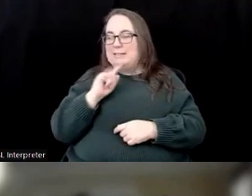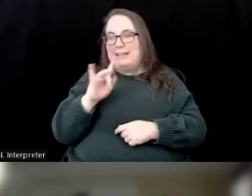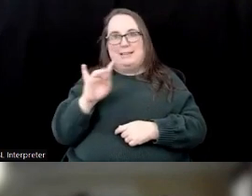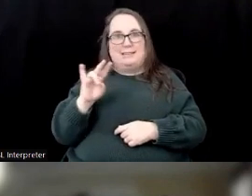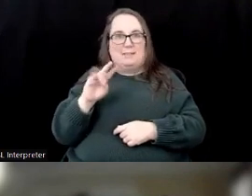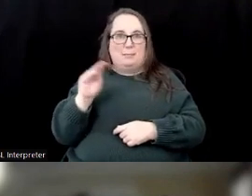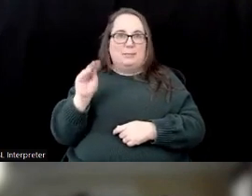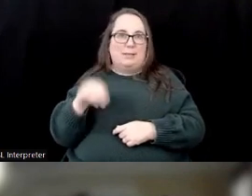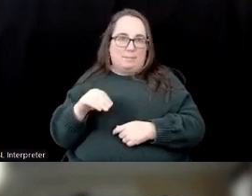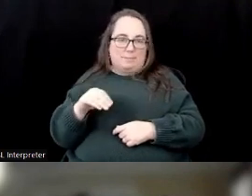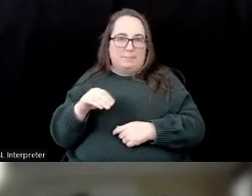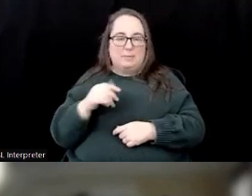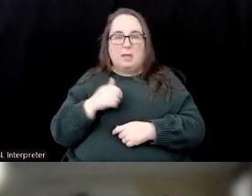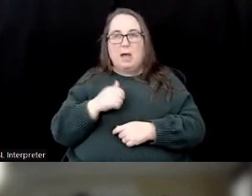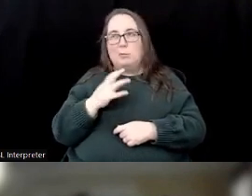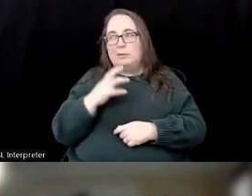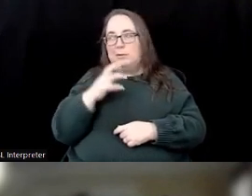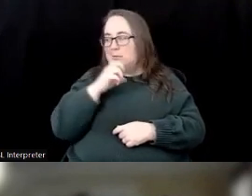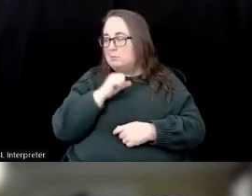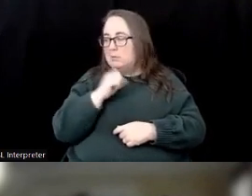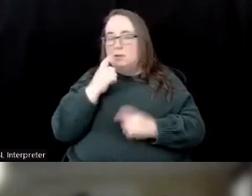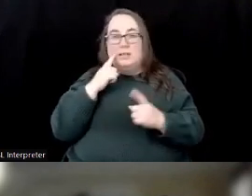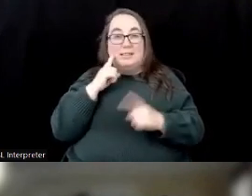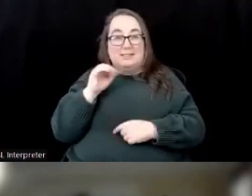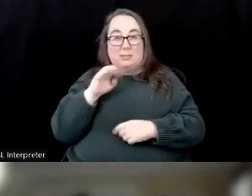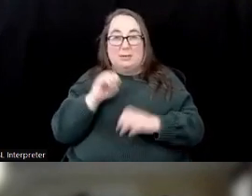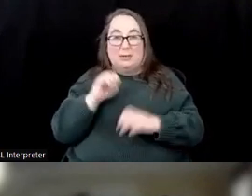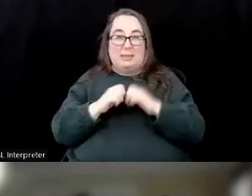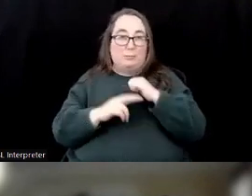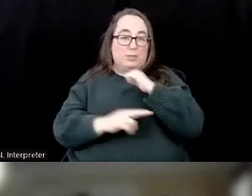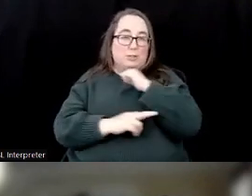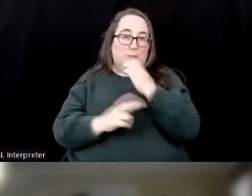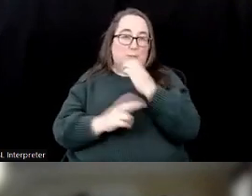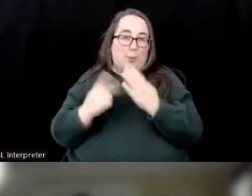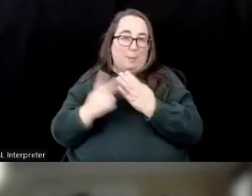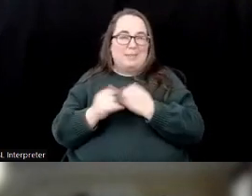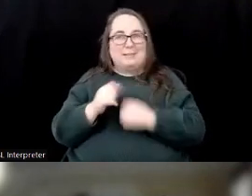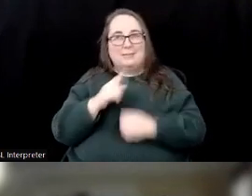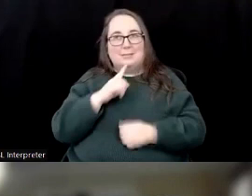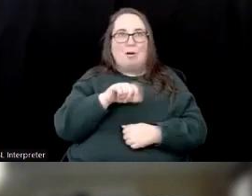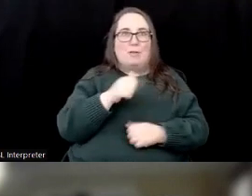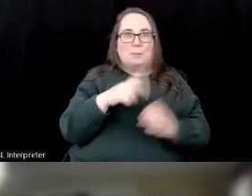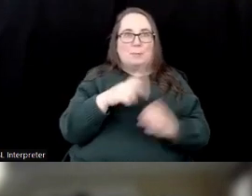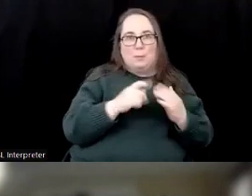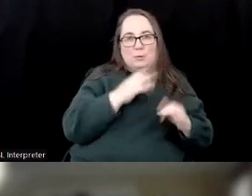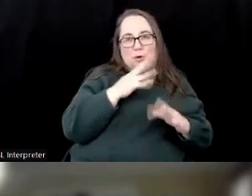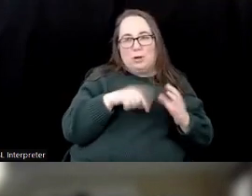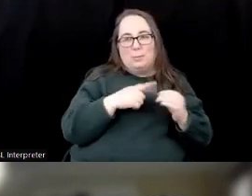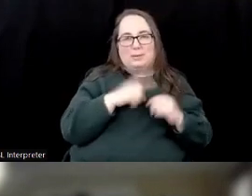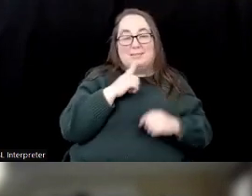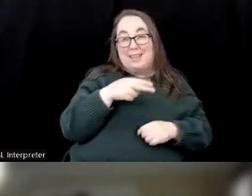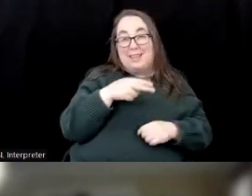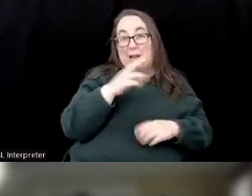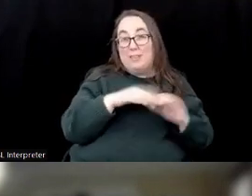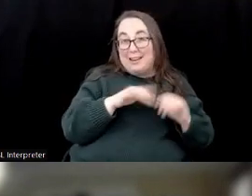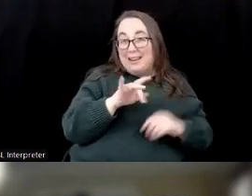87%. I would guess that the success rate in the Bridges program, which is the other program we're talking about, is actually higher than